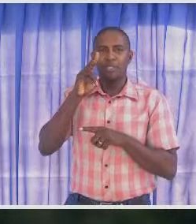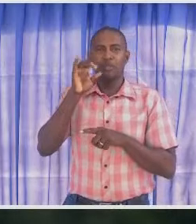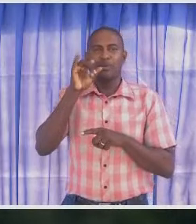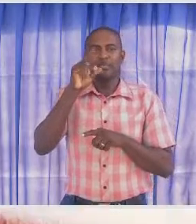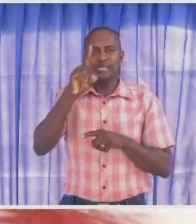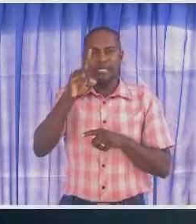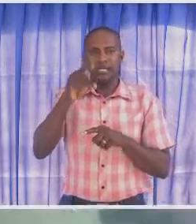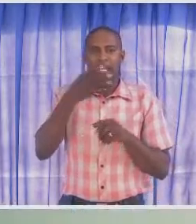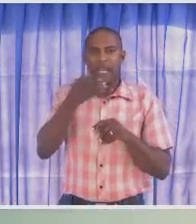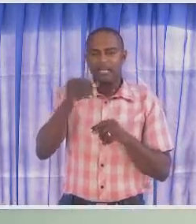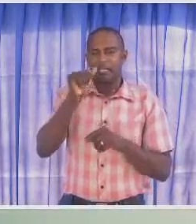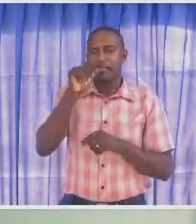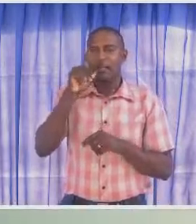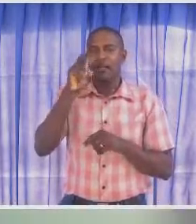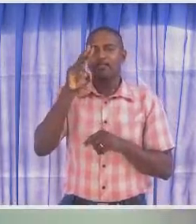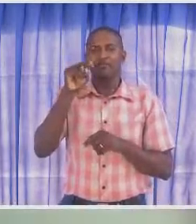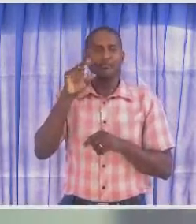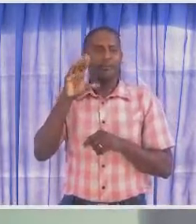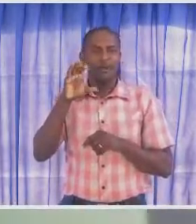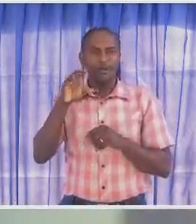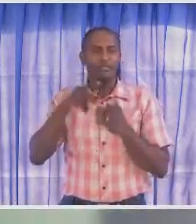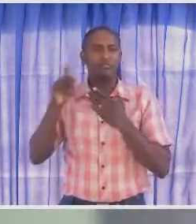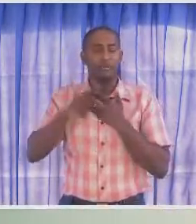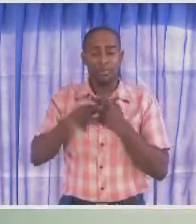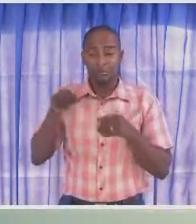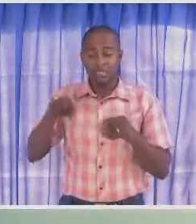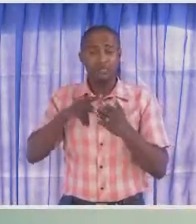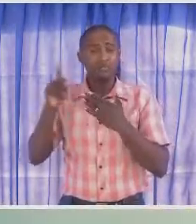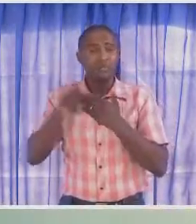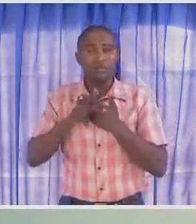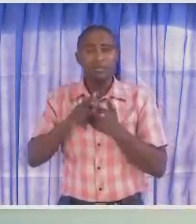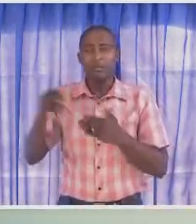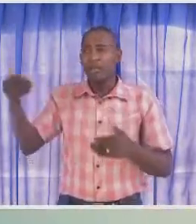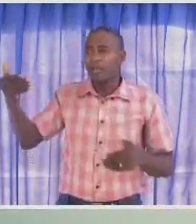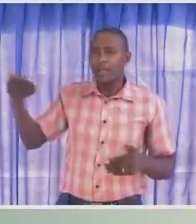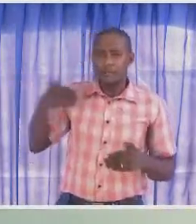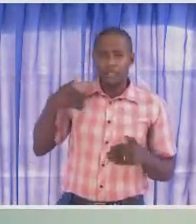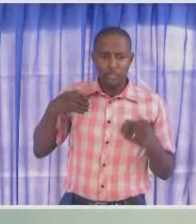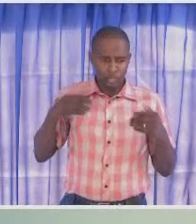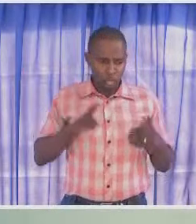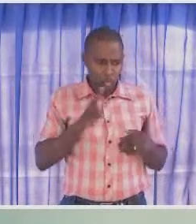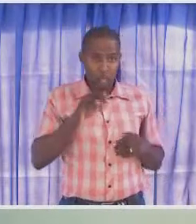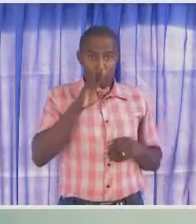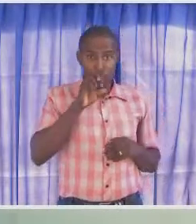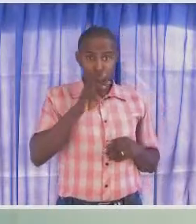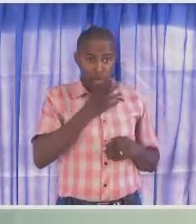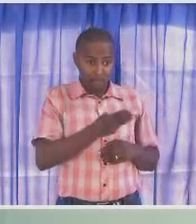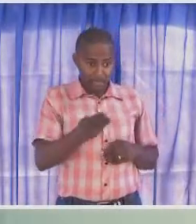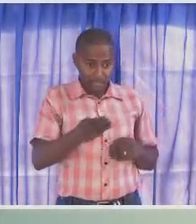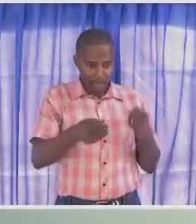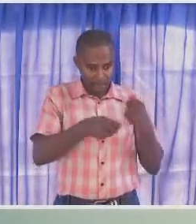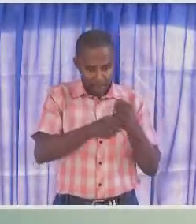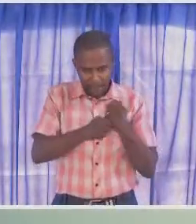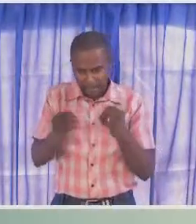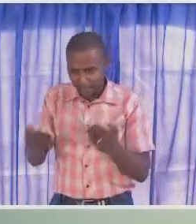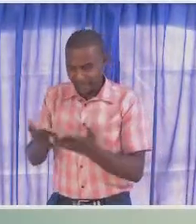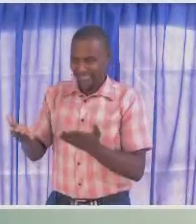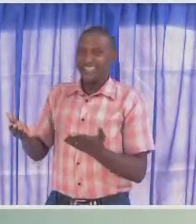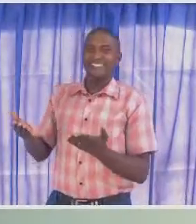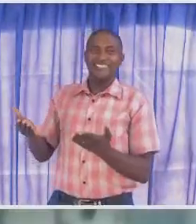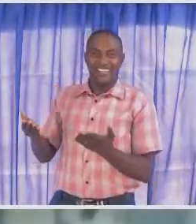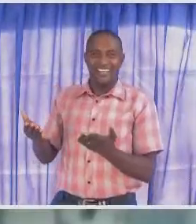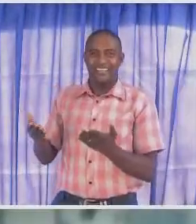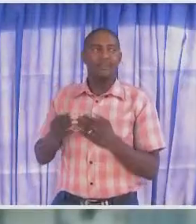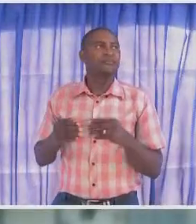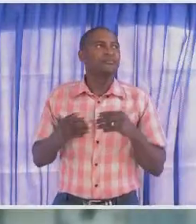program. I really like the program because it captivates me in which by taking raw material and turning it into a final product. After